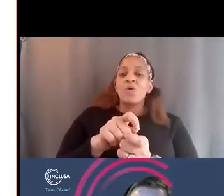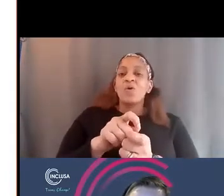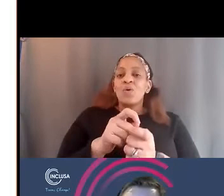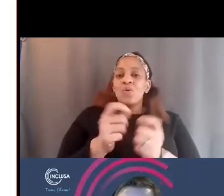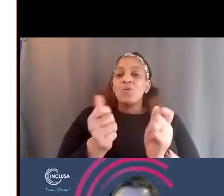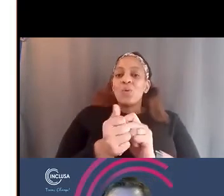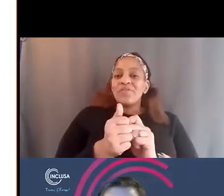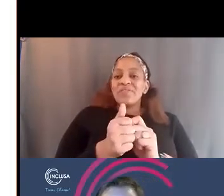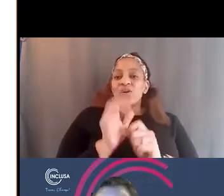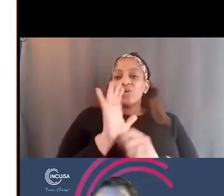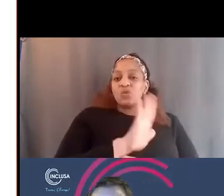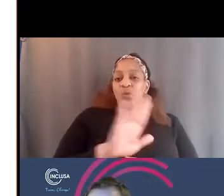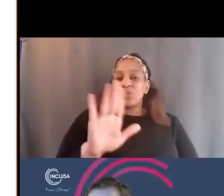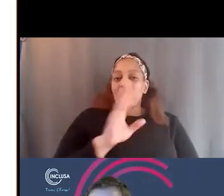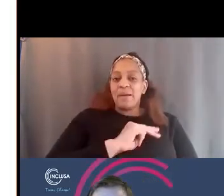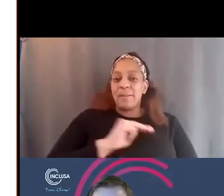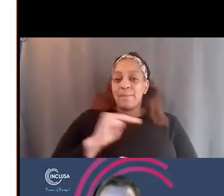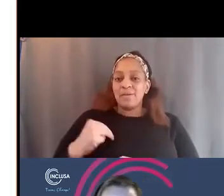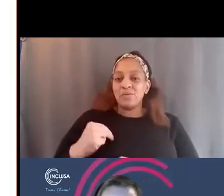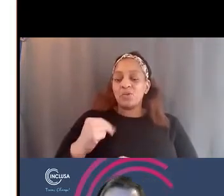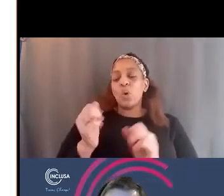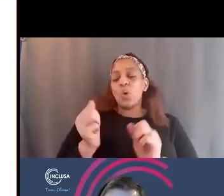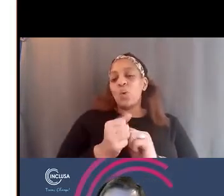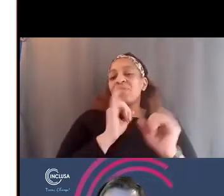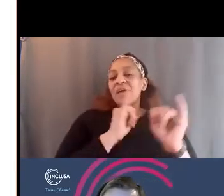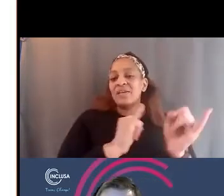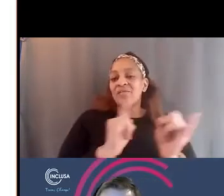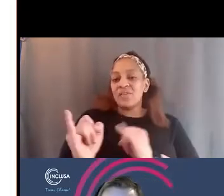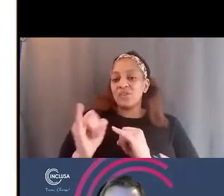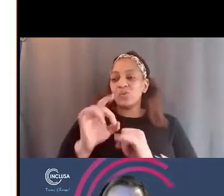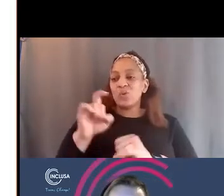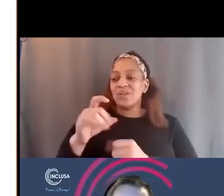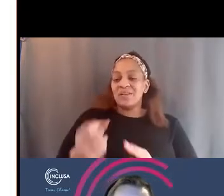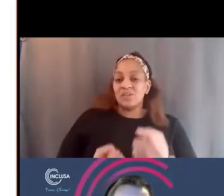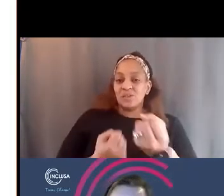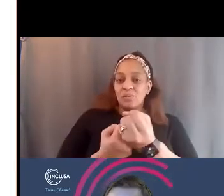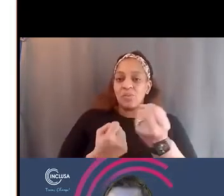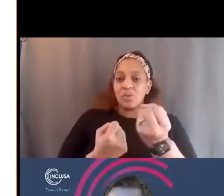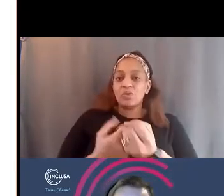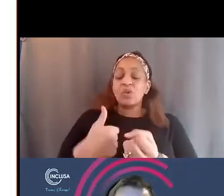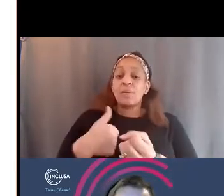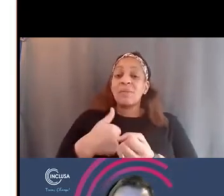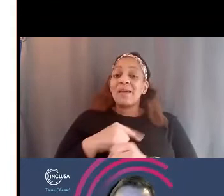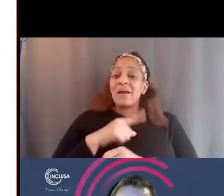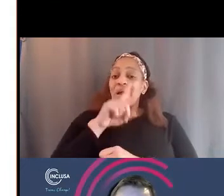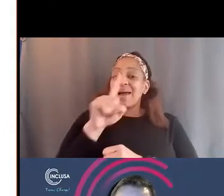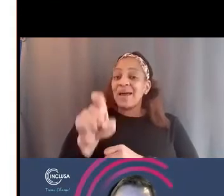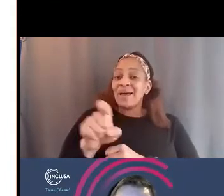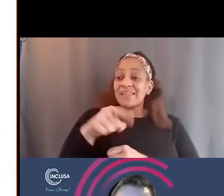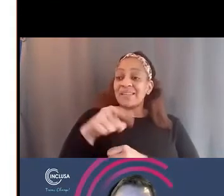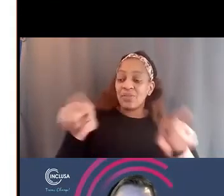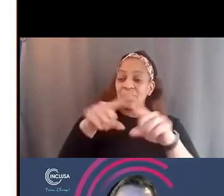with members, or with those individuals that are receiving that support. So I'm really asking them to